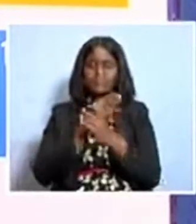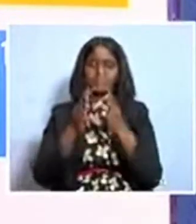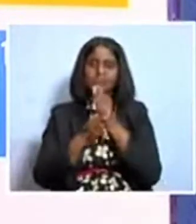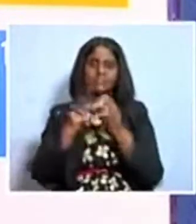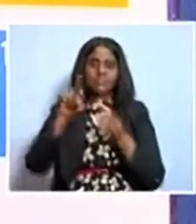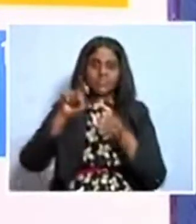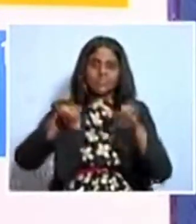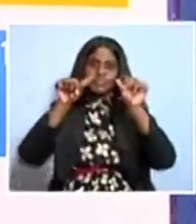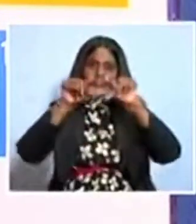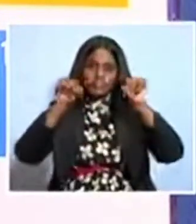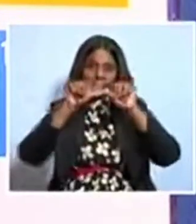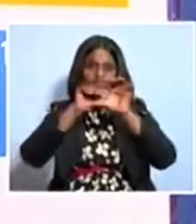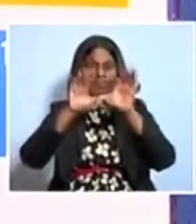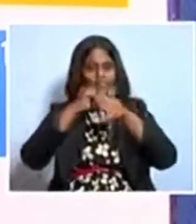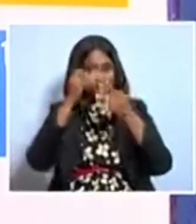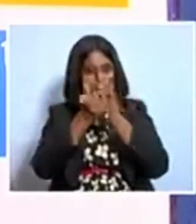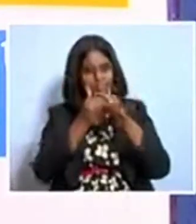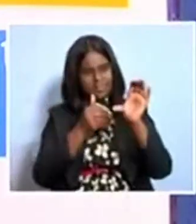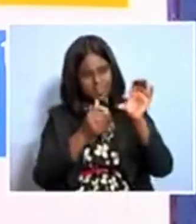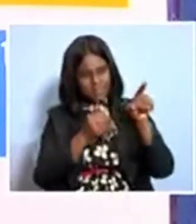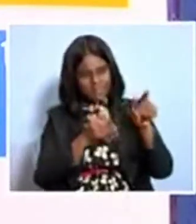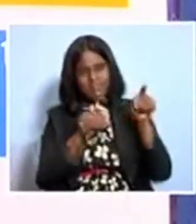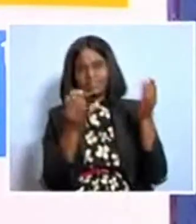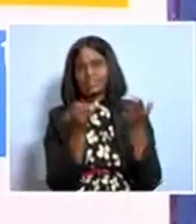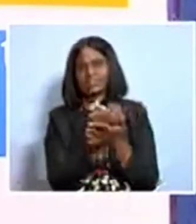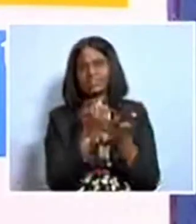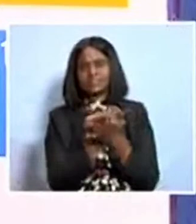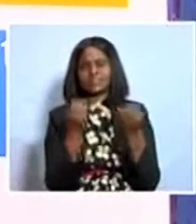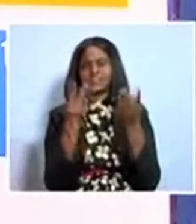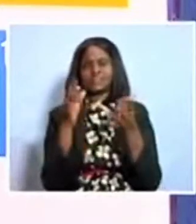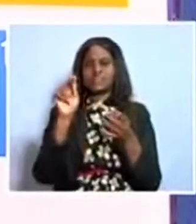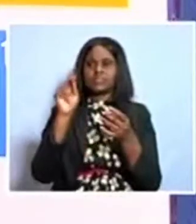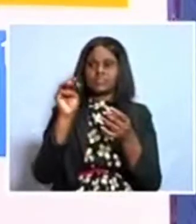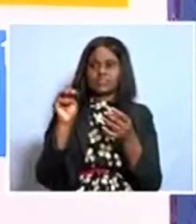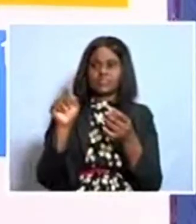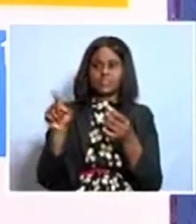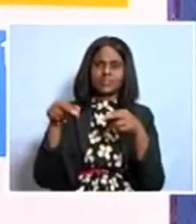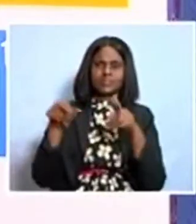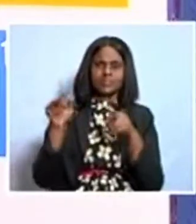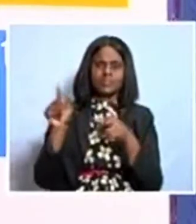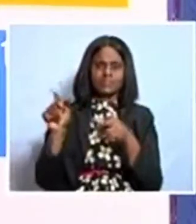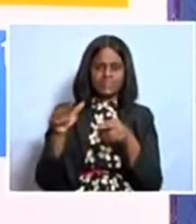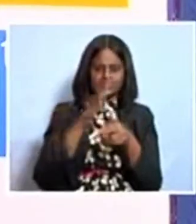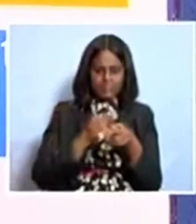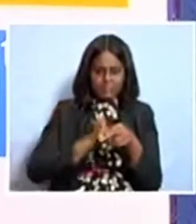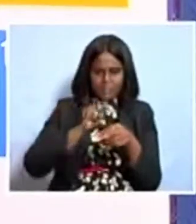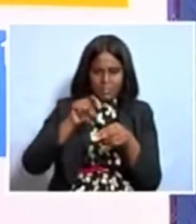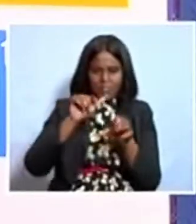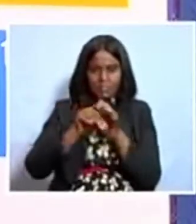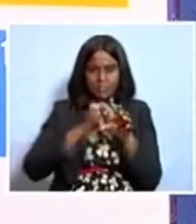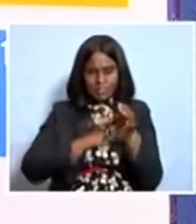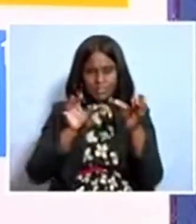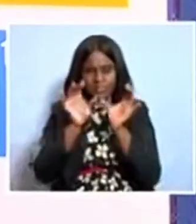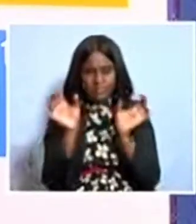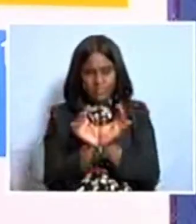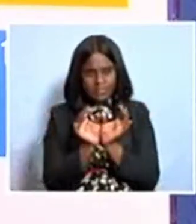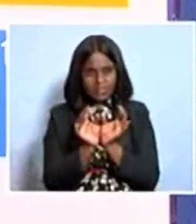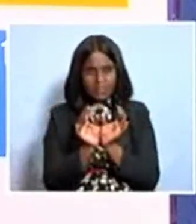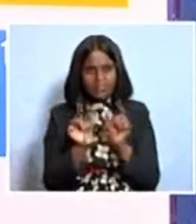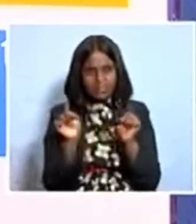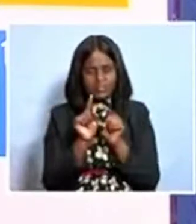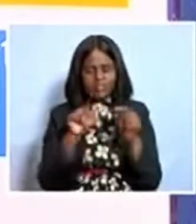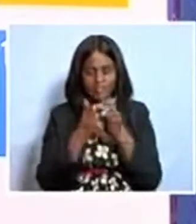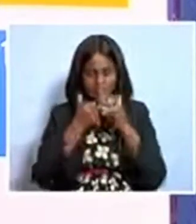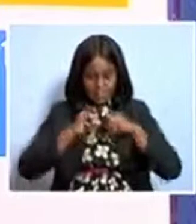needs assessment in all sectors of the economy. How many kilometers of road network do I need in my constituency? And how do